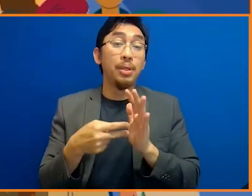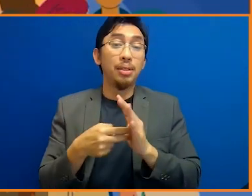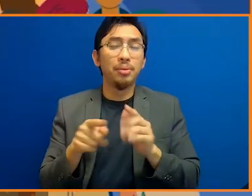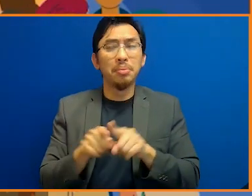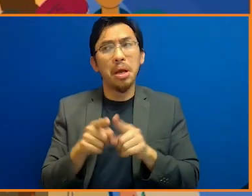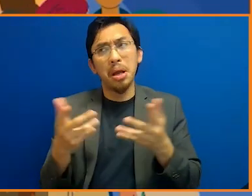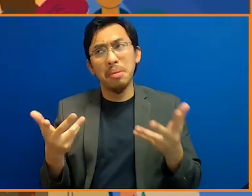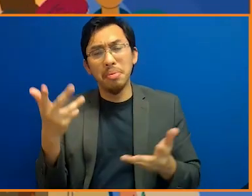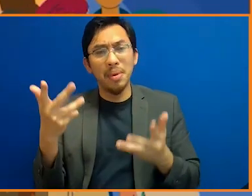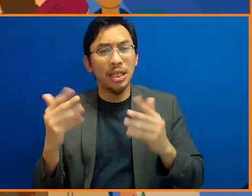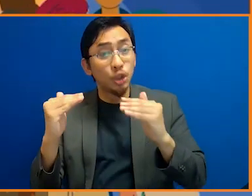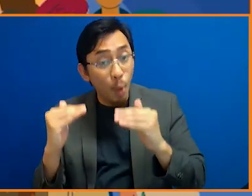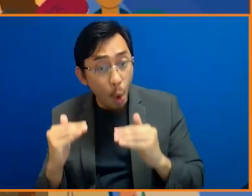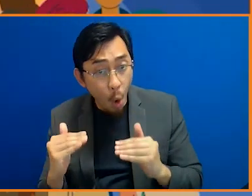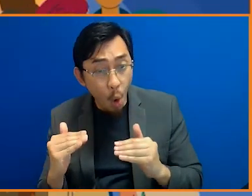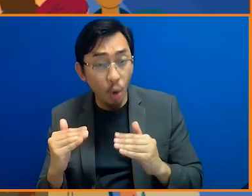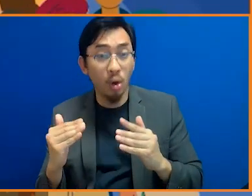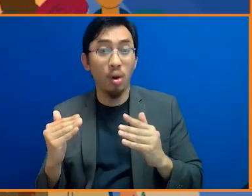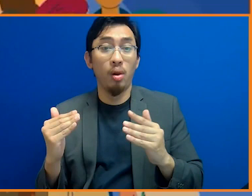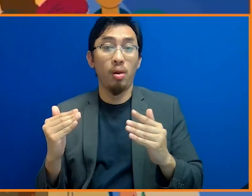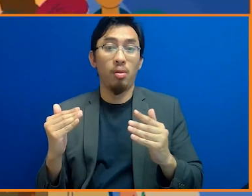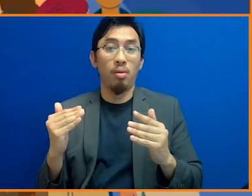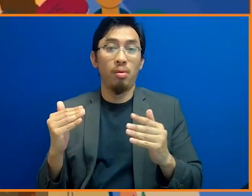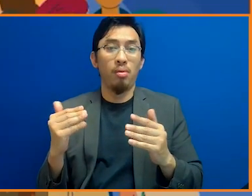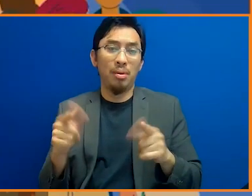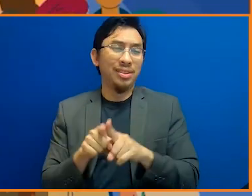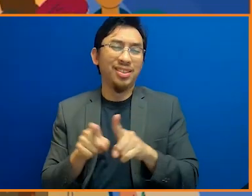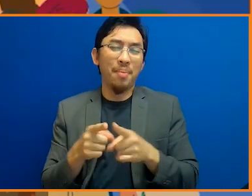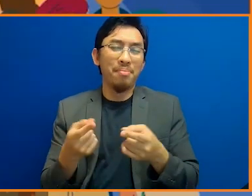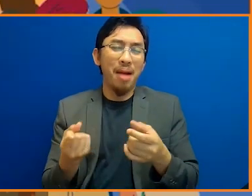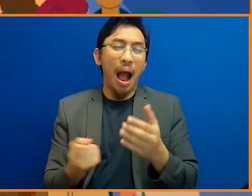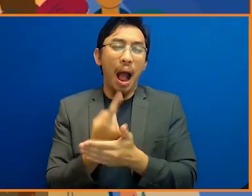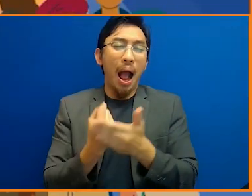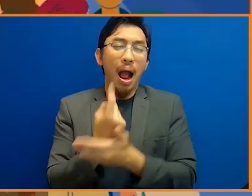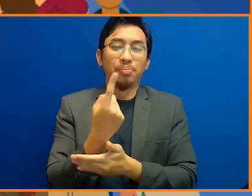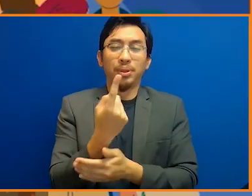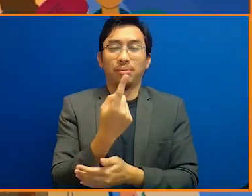means for small tsunami that